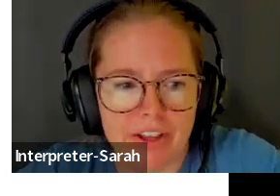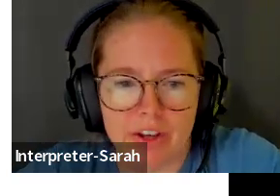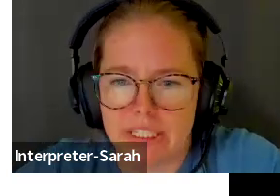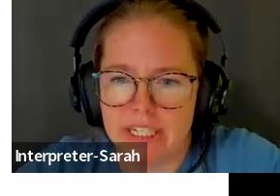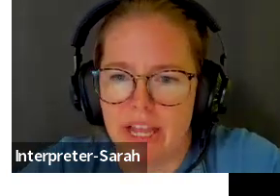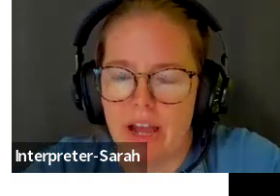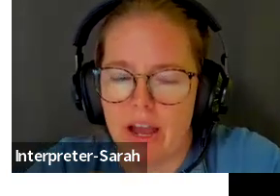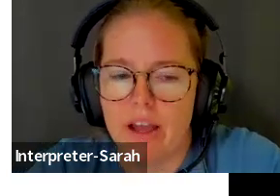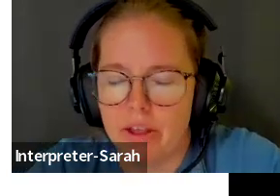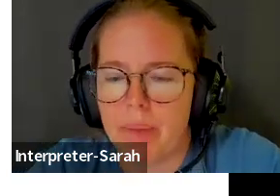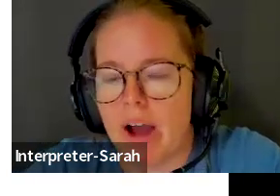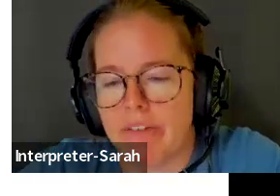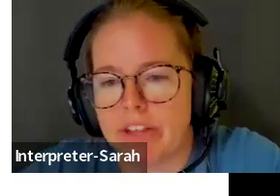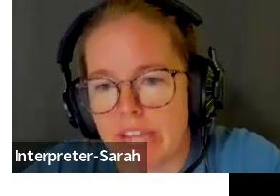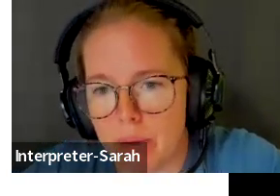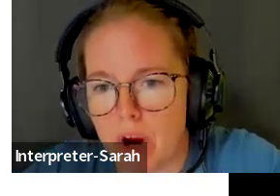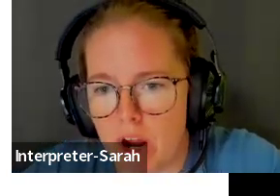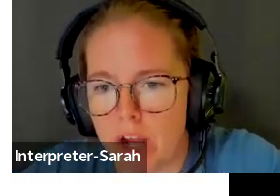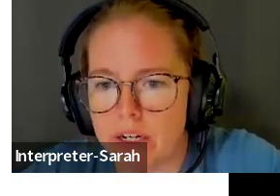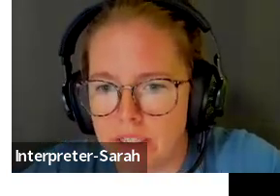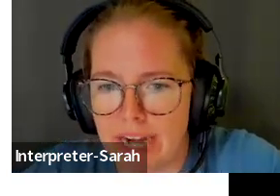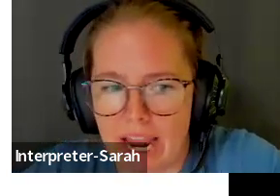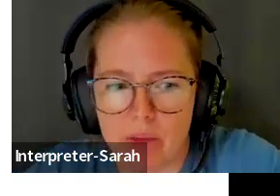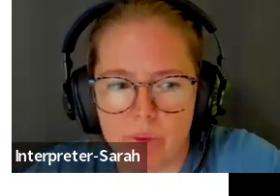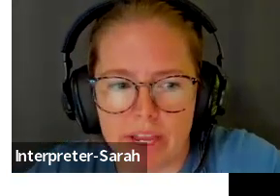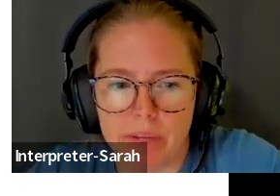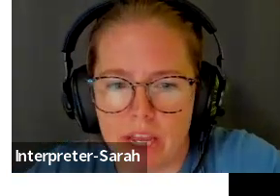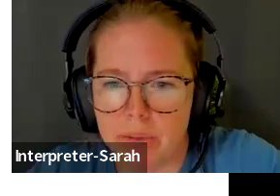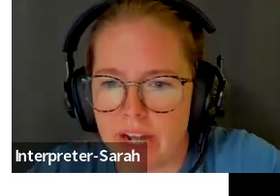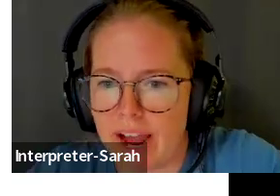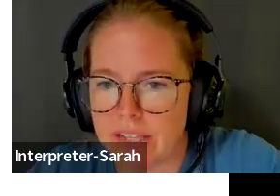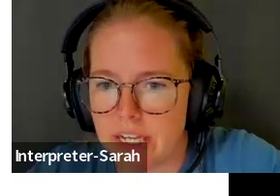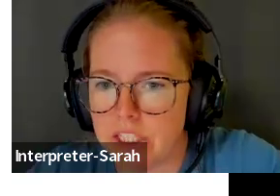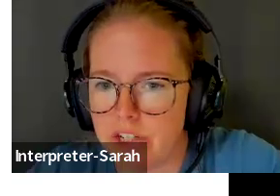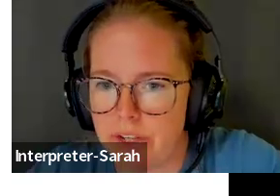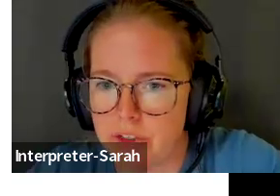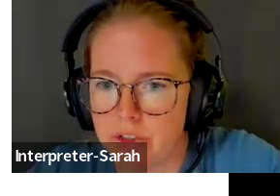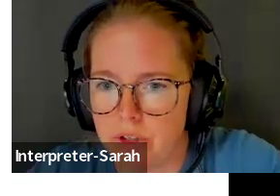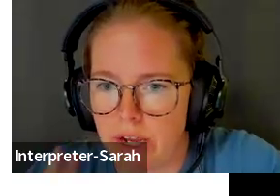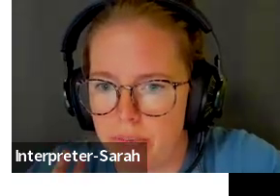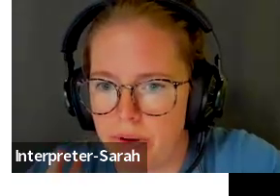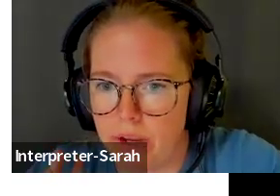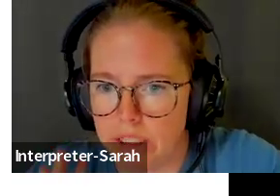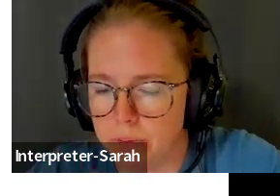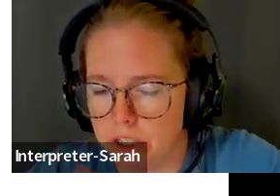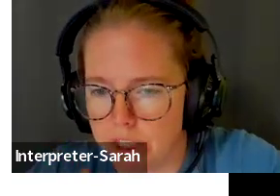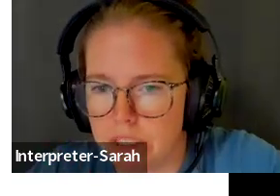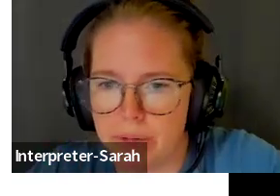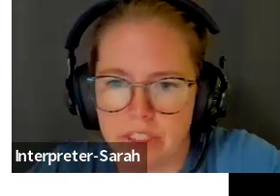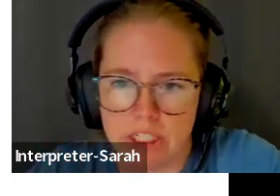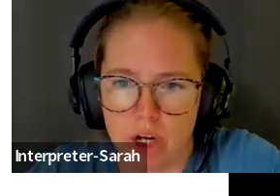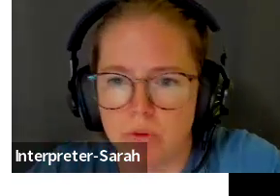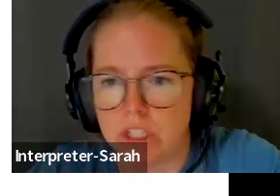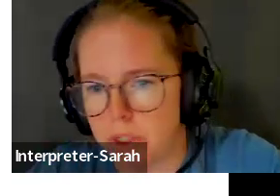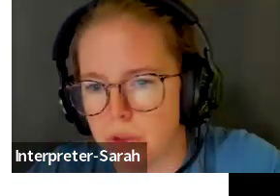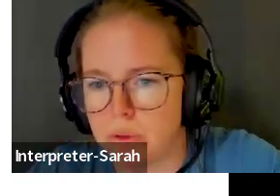earlier, you can see about having the camera on today. We like being able to have access to facial expressions, to